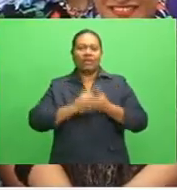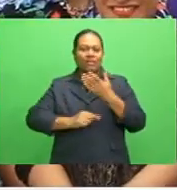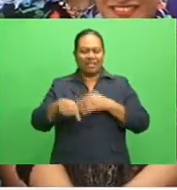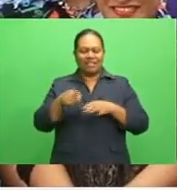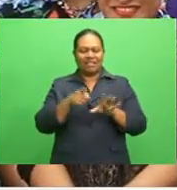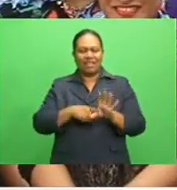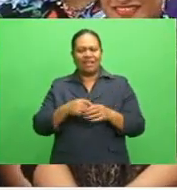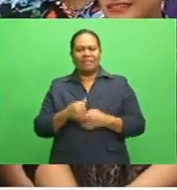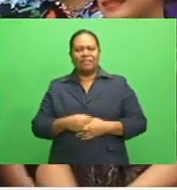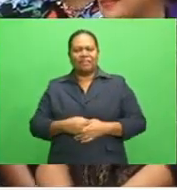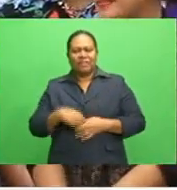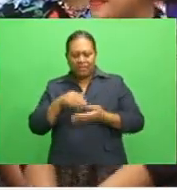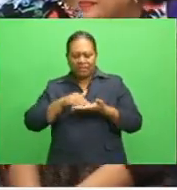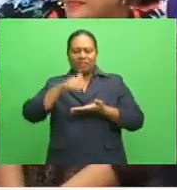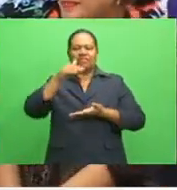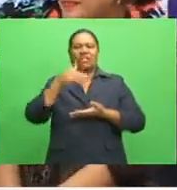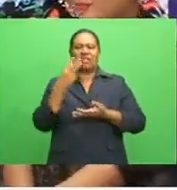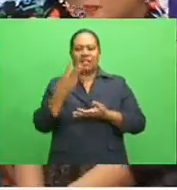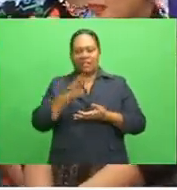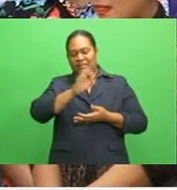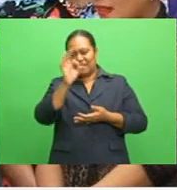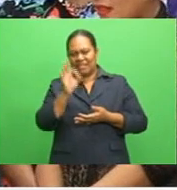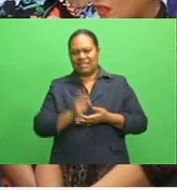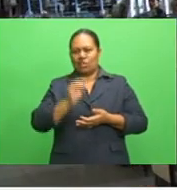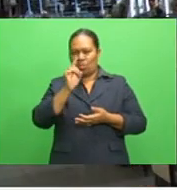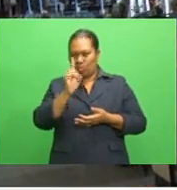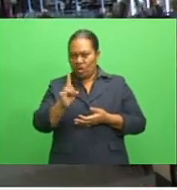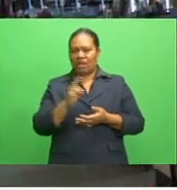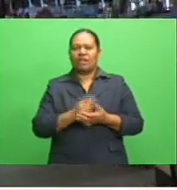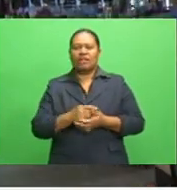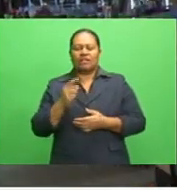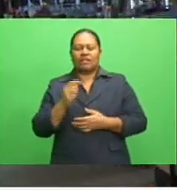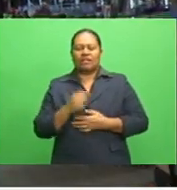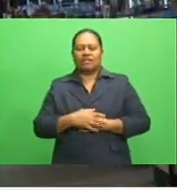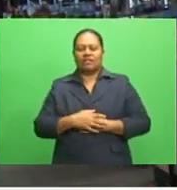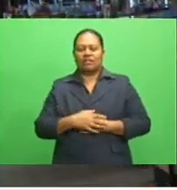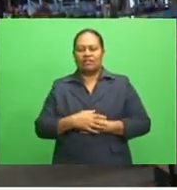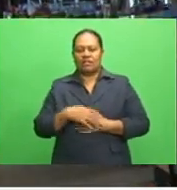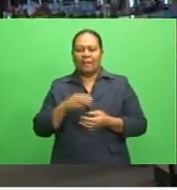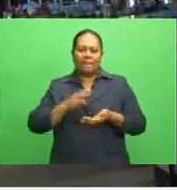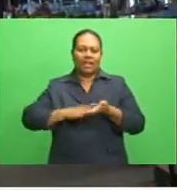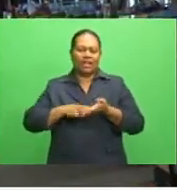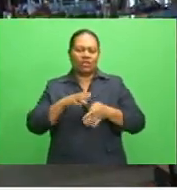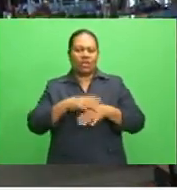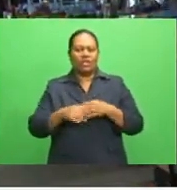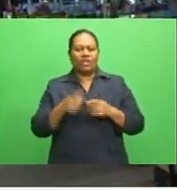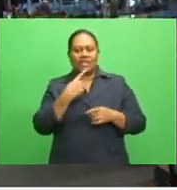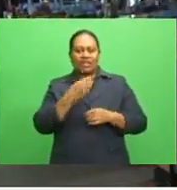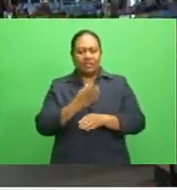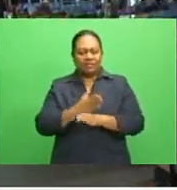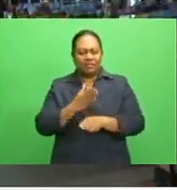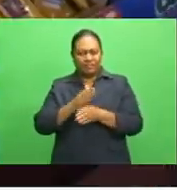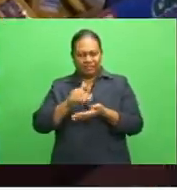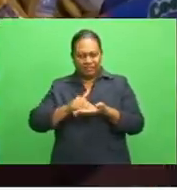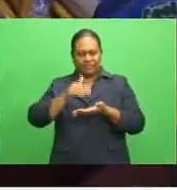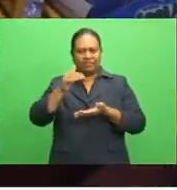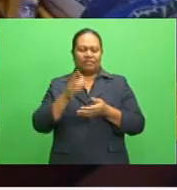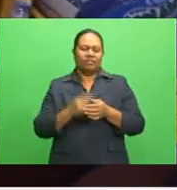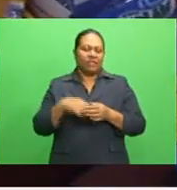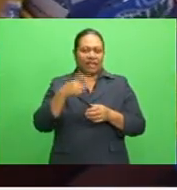group's revenue increased by over 3% to $140 million, while profit from operations increased by